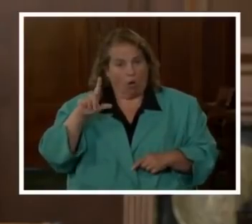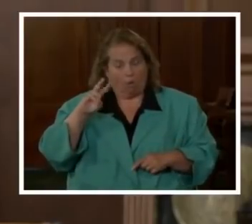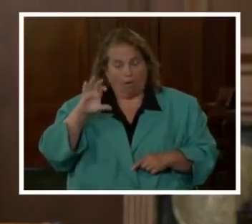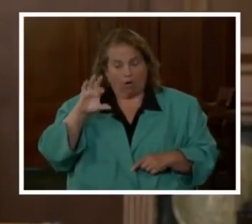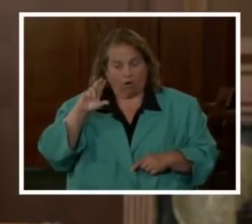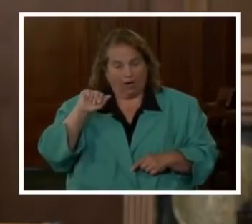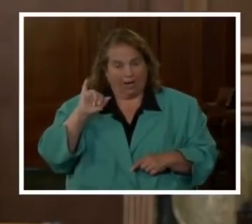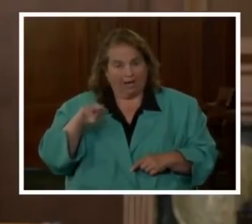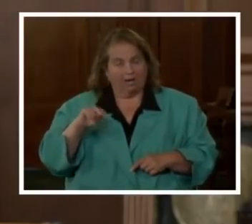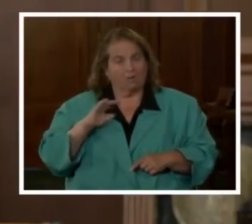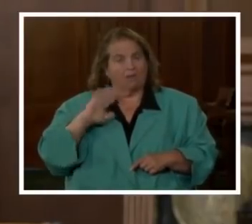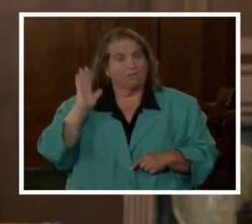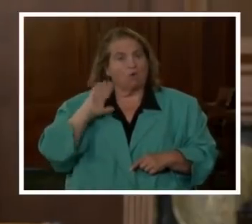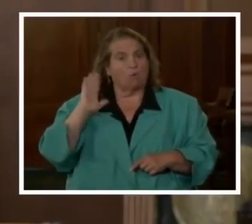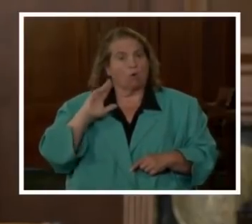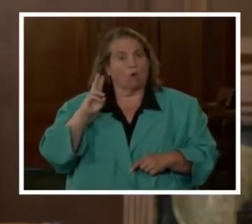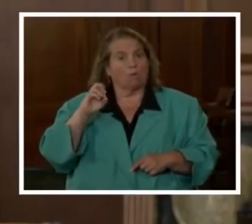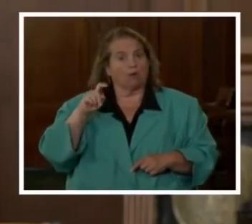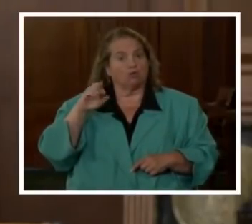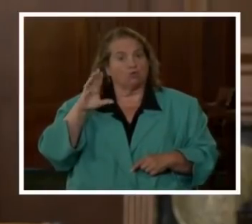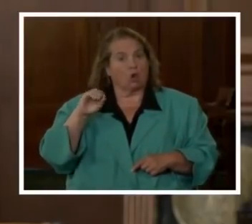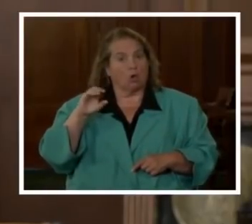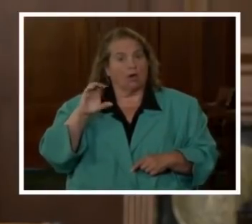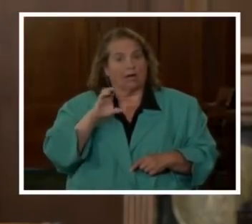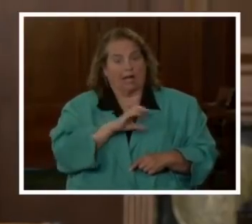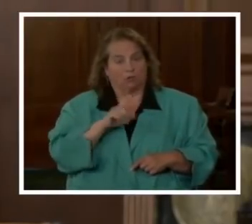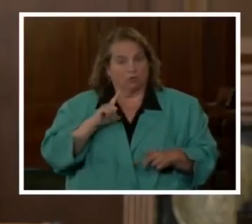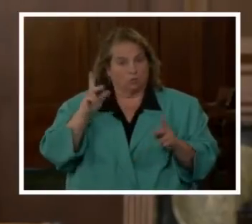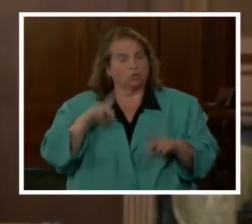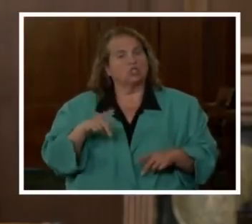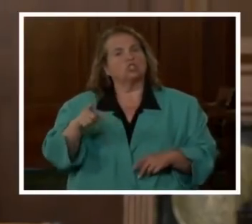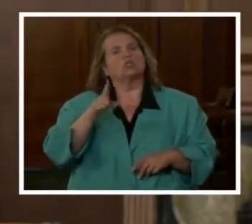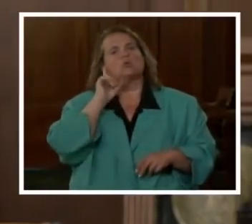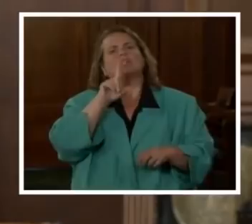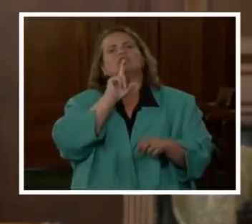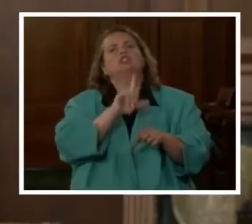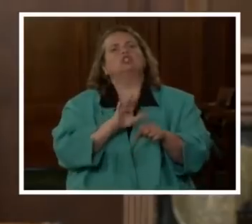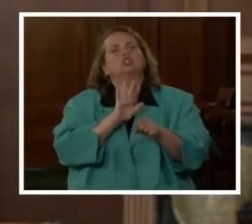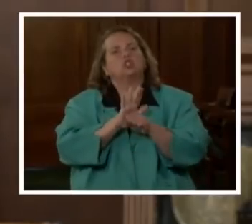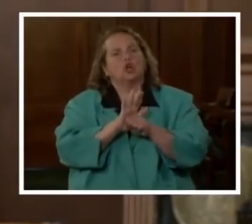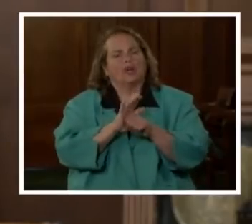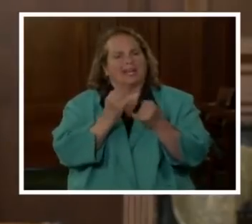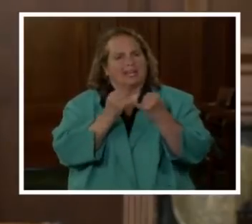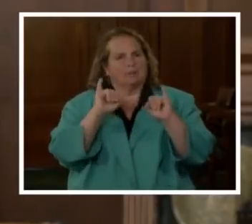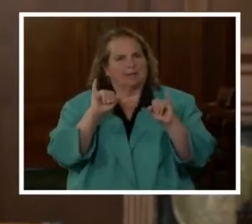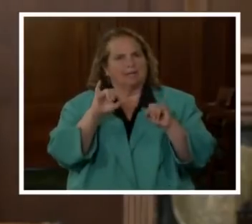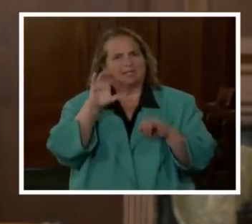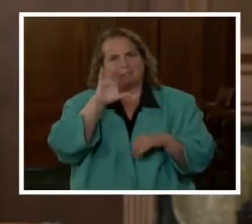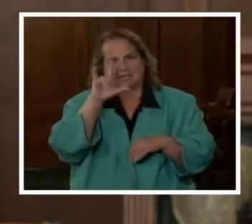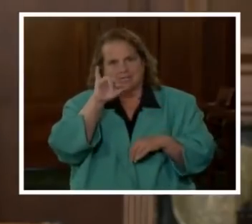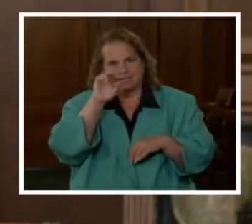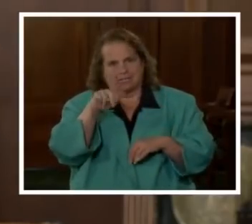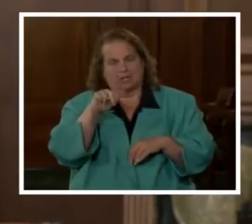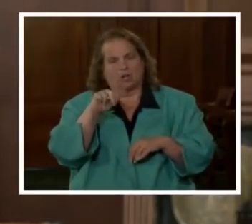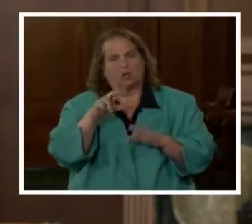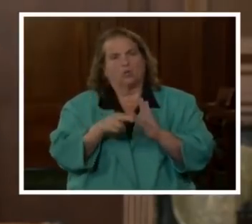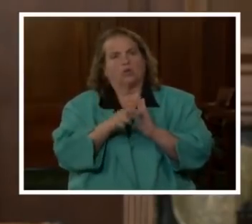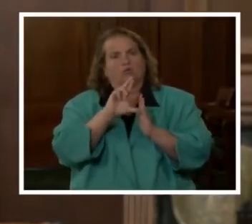that she is going to ensure an independent Citizen Review